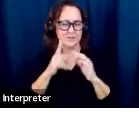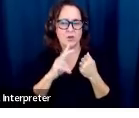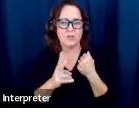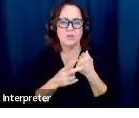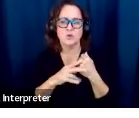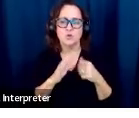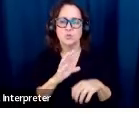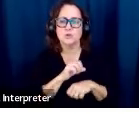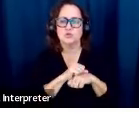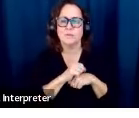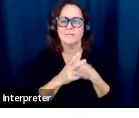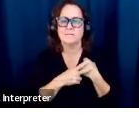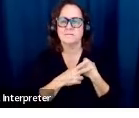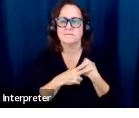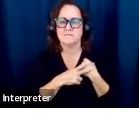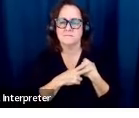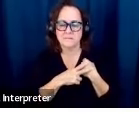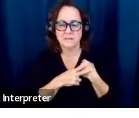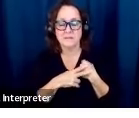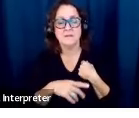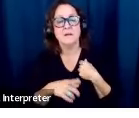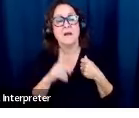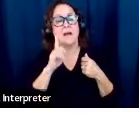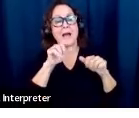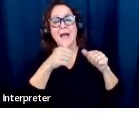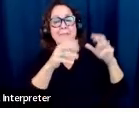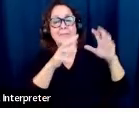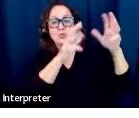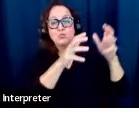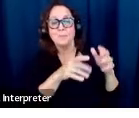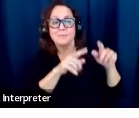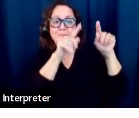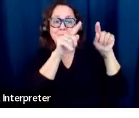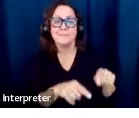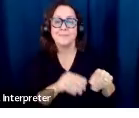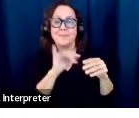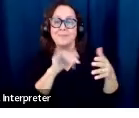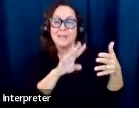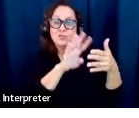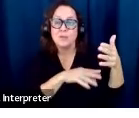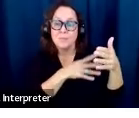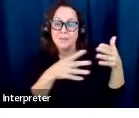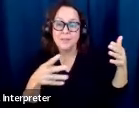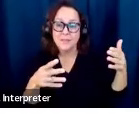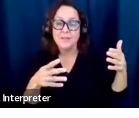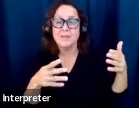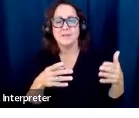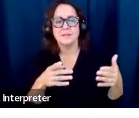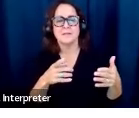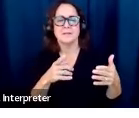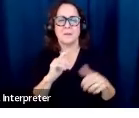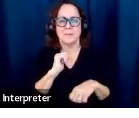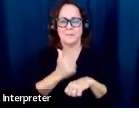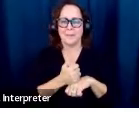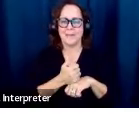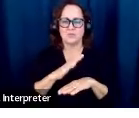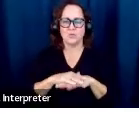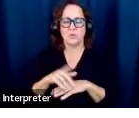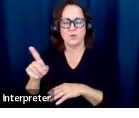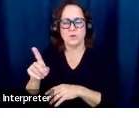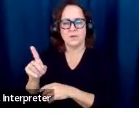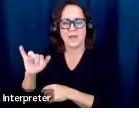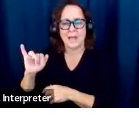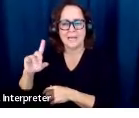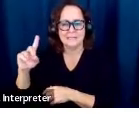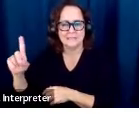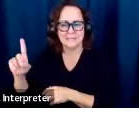capacity. For those other groups, it's sort of a combination of factors based off of the reserve capacity that is also held on the IDD waiver,